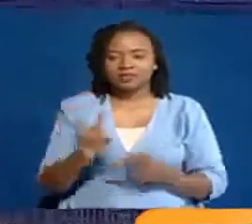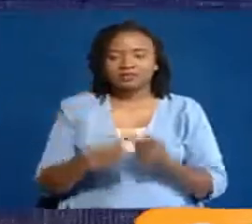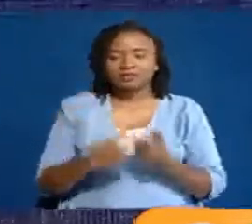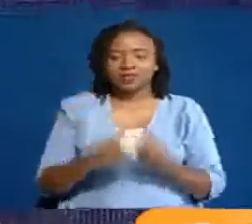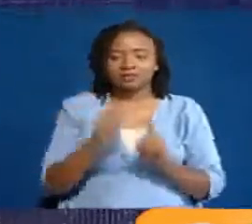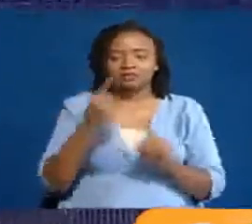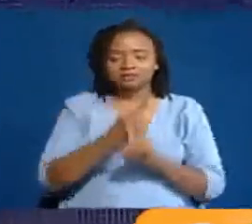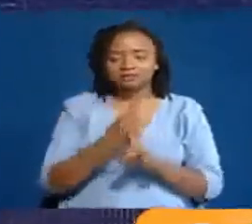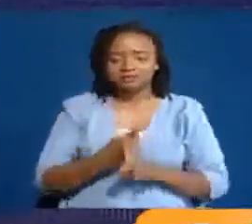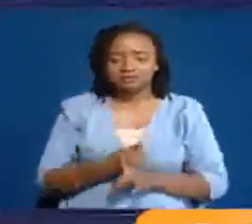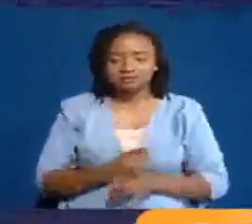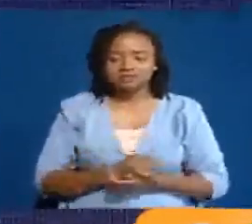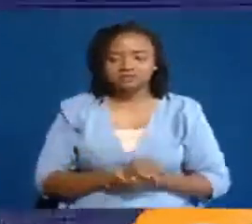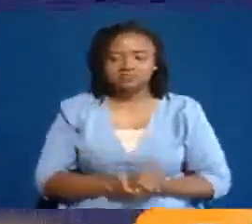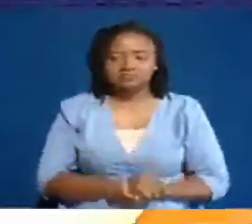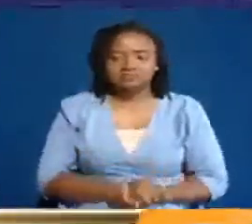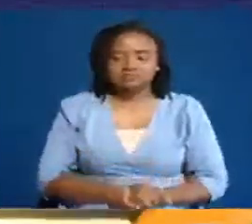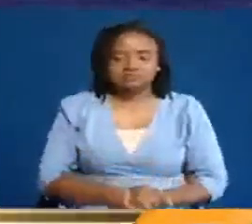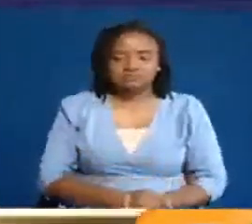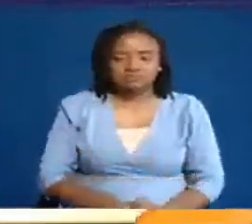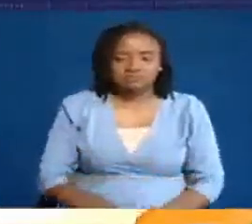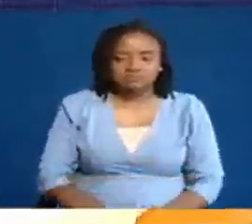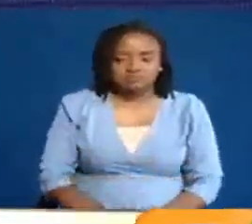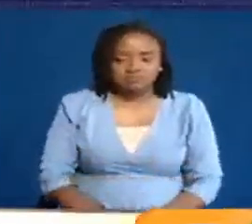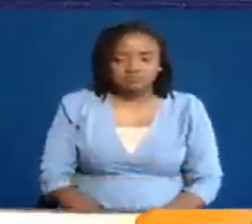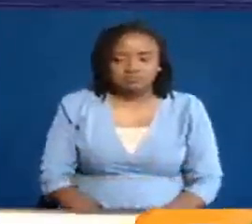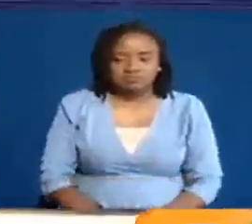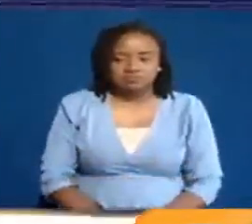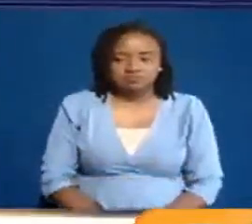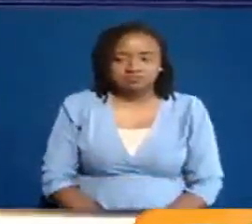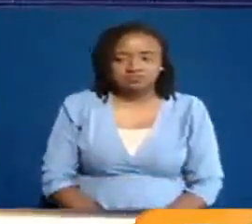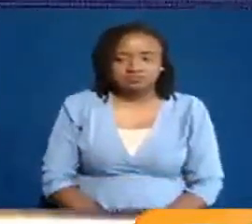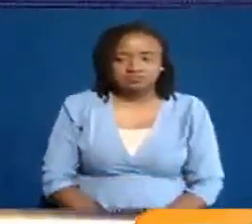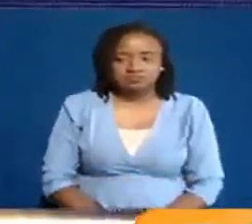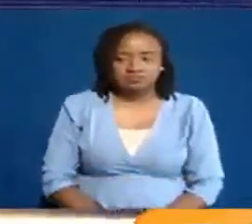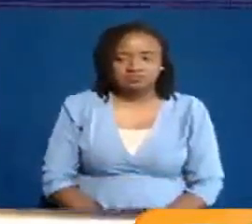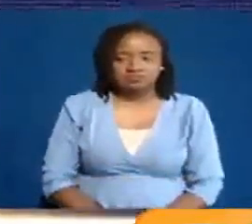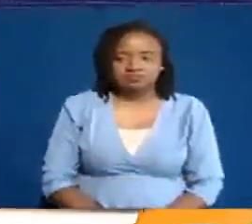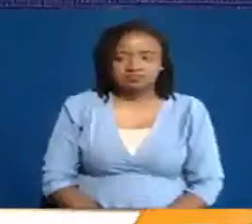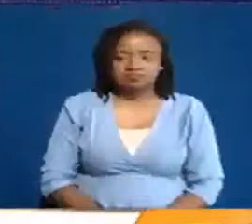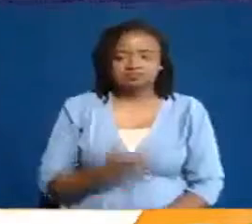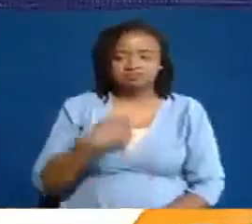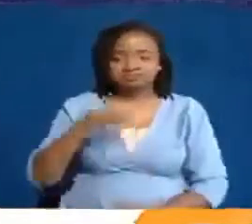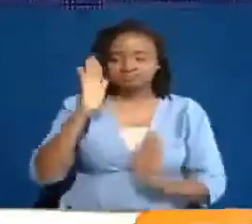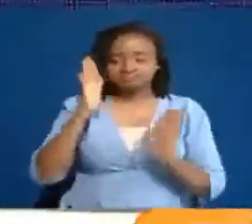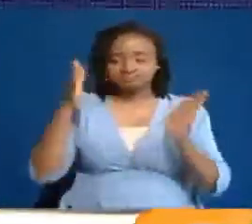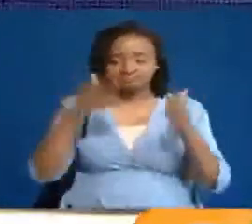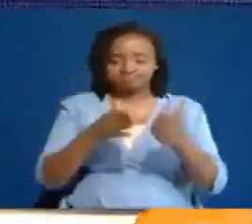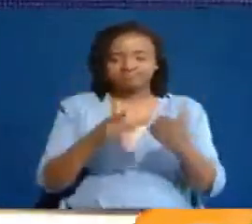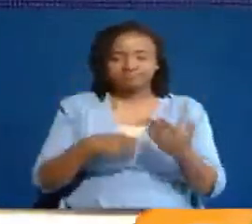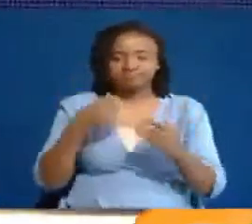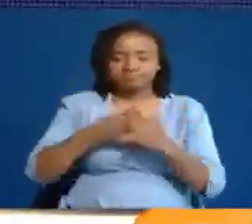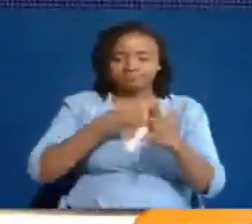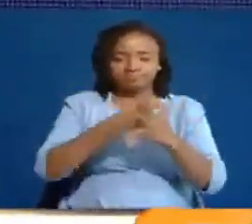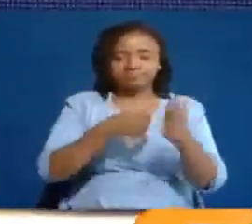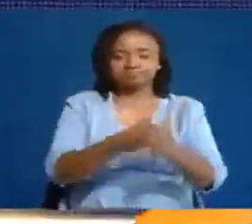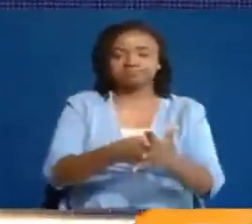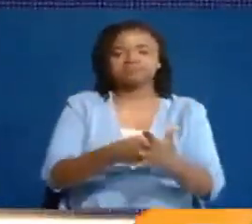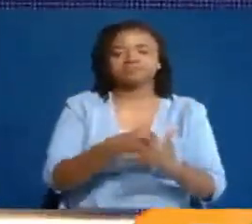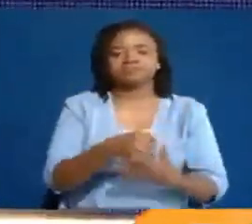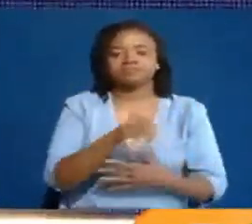laptops. Technology, we are committed to pushing the boundary of